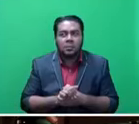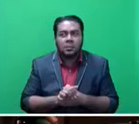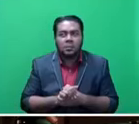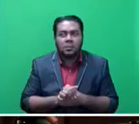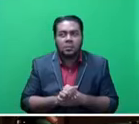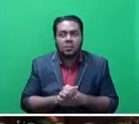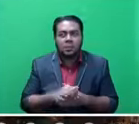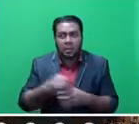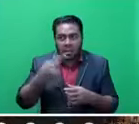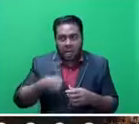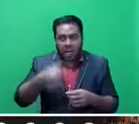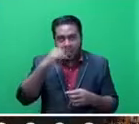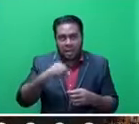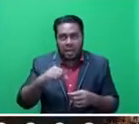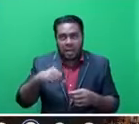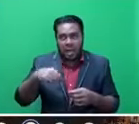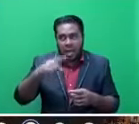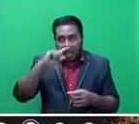I can understand